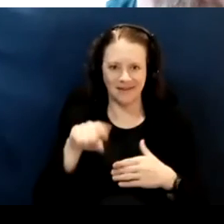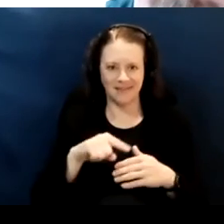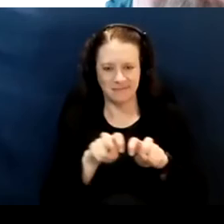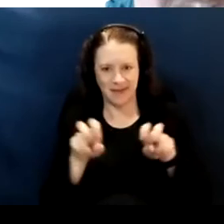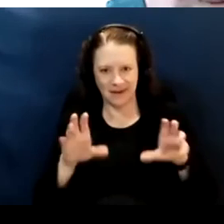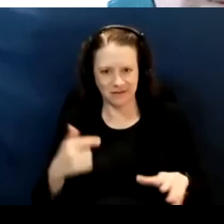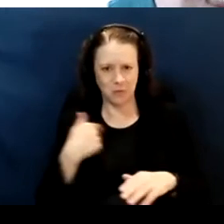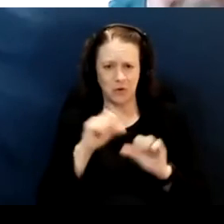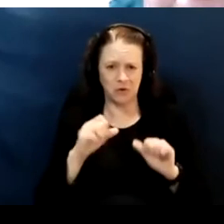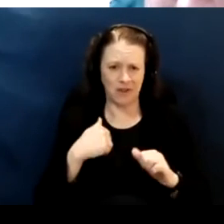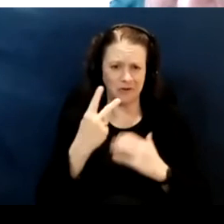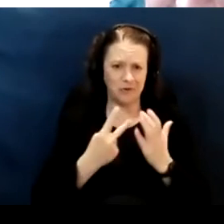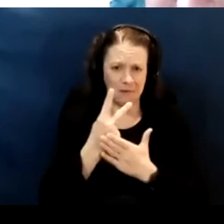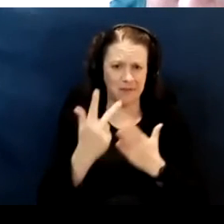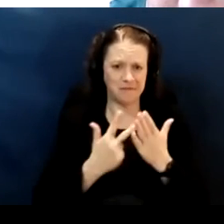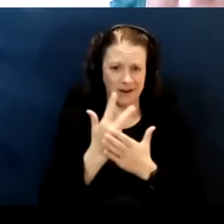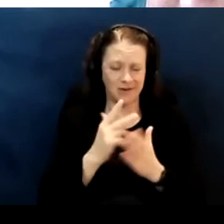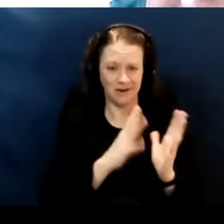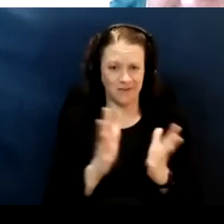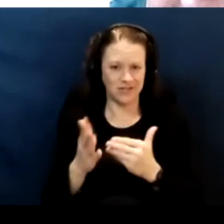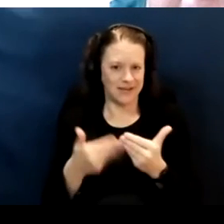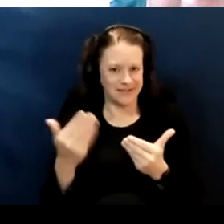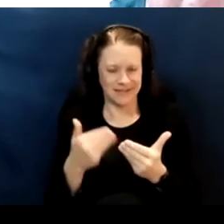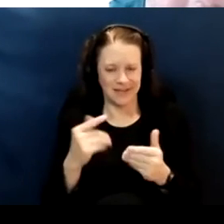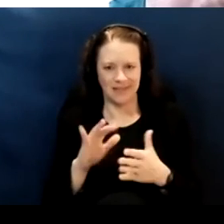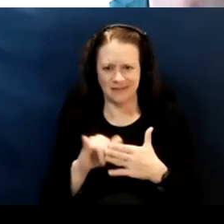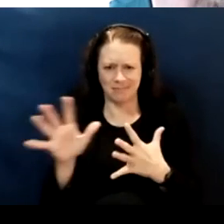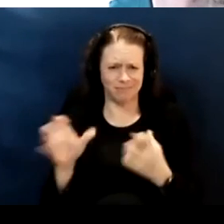conversation easily. But thank you all.